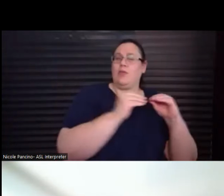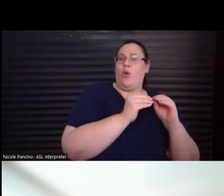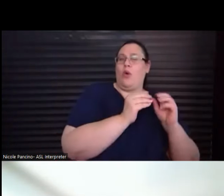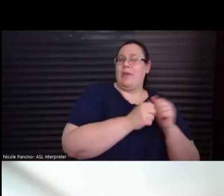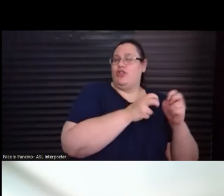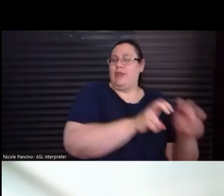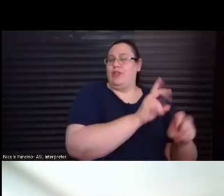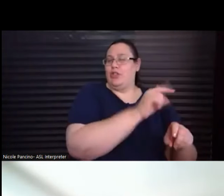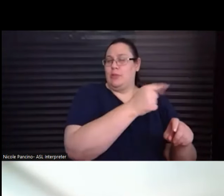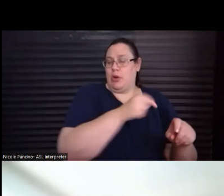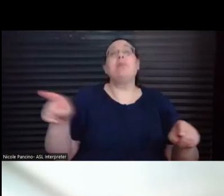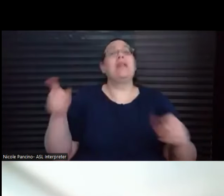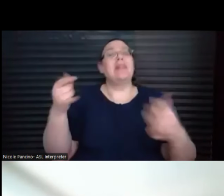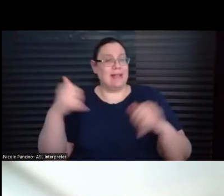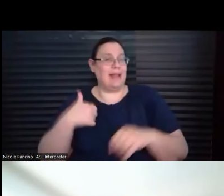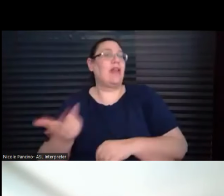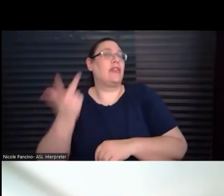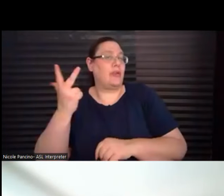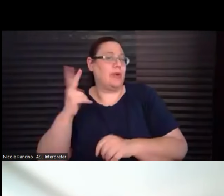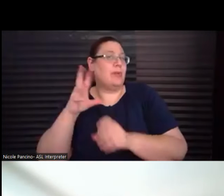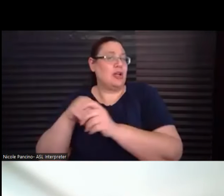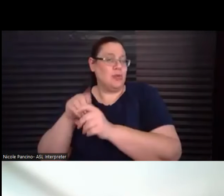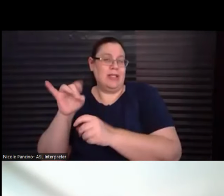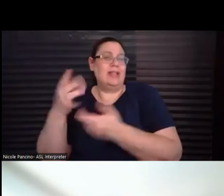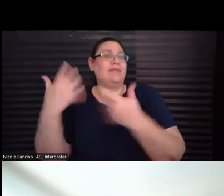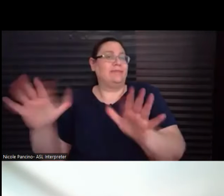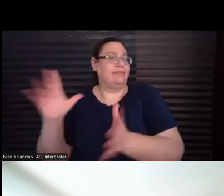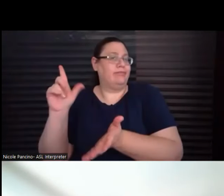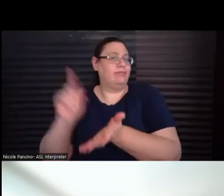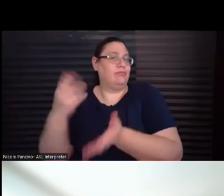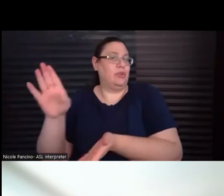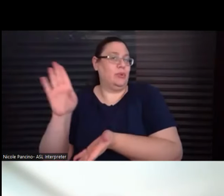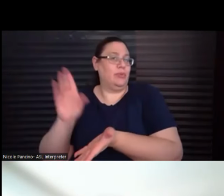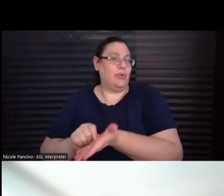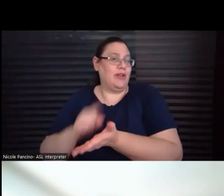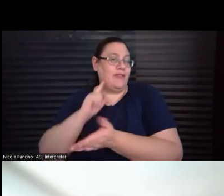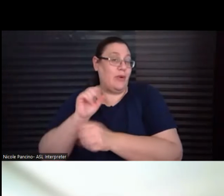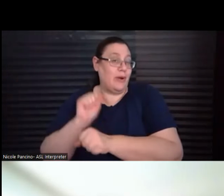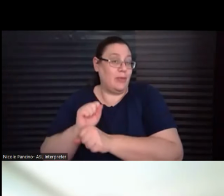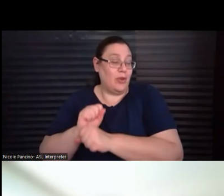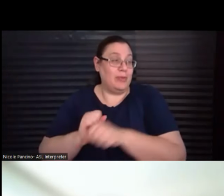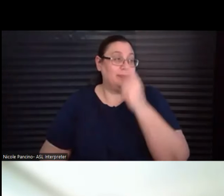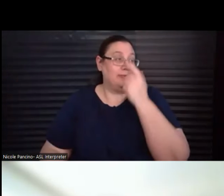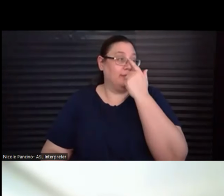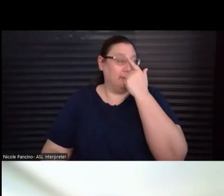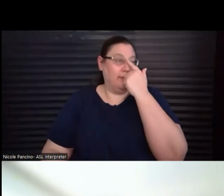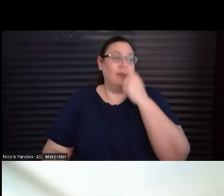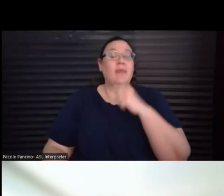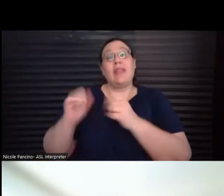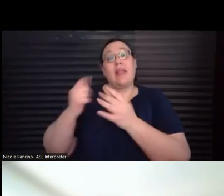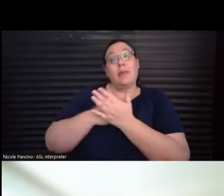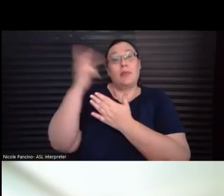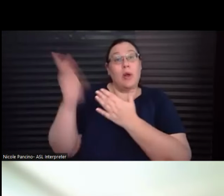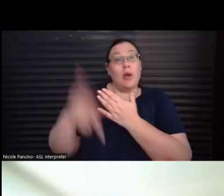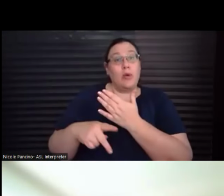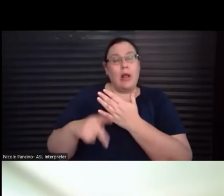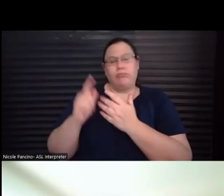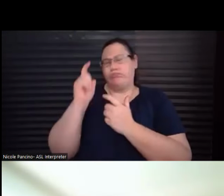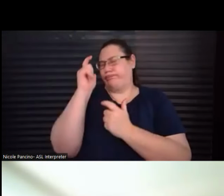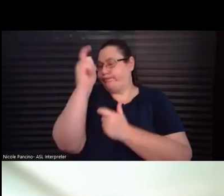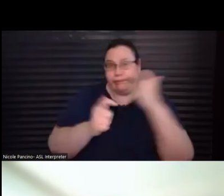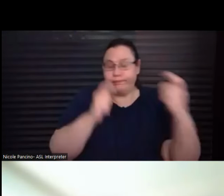they did have 3 participants who completed blueprints for employment. So this program was super, super huge,